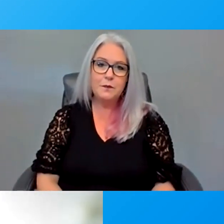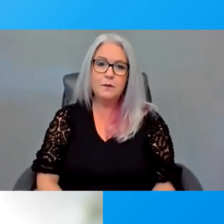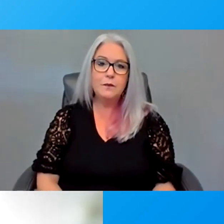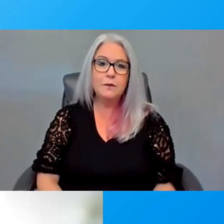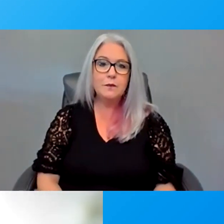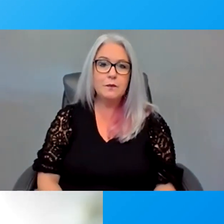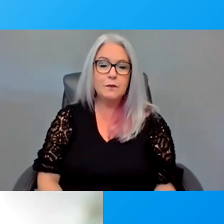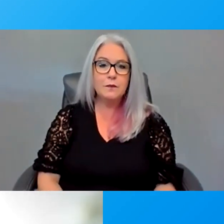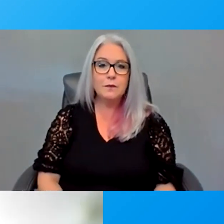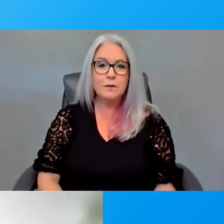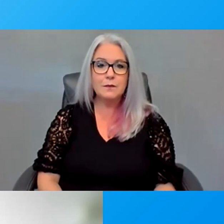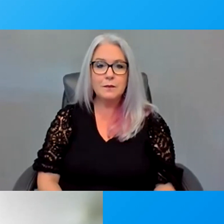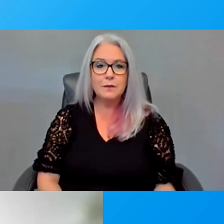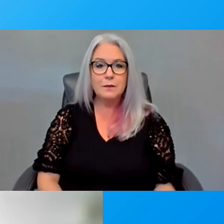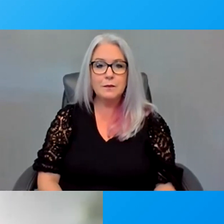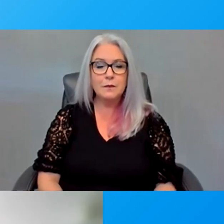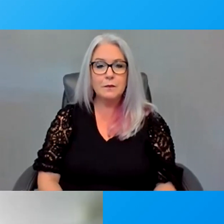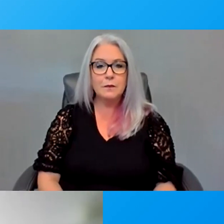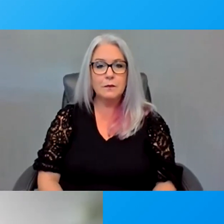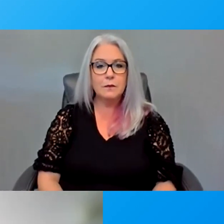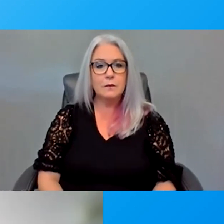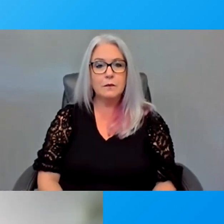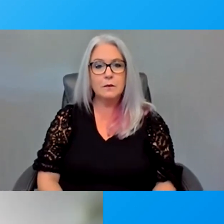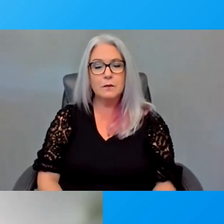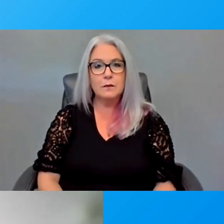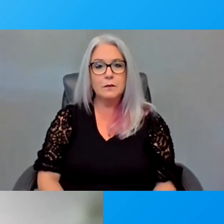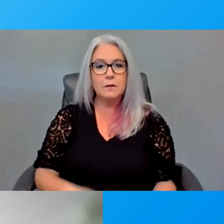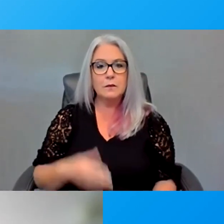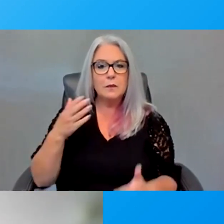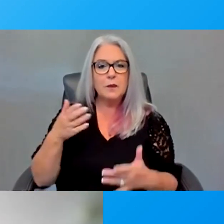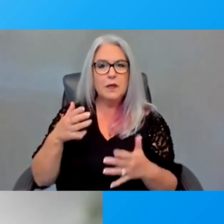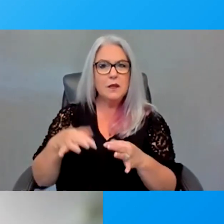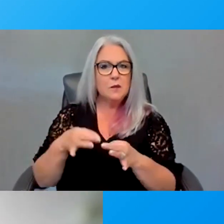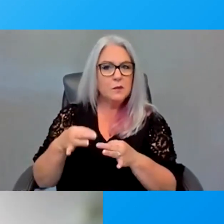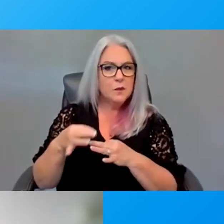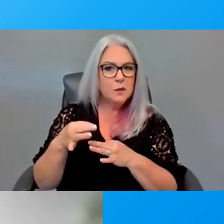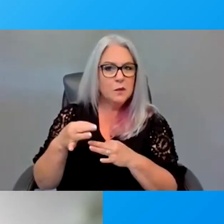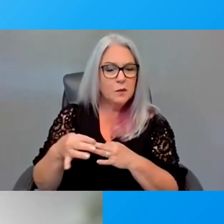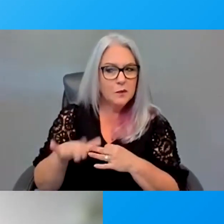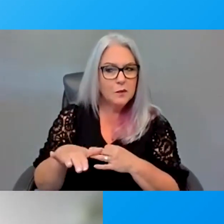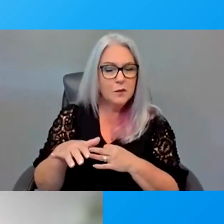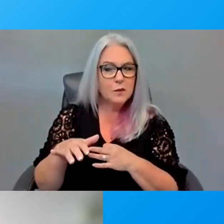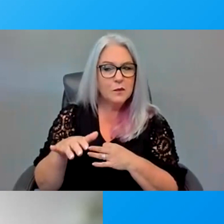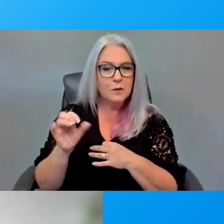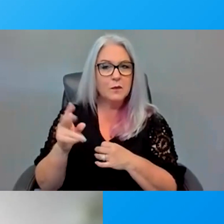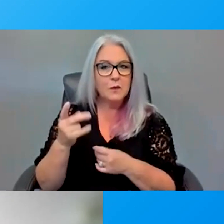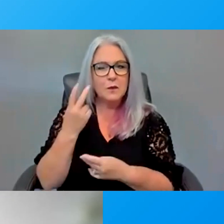Sorry, it hasn't arrived yet. There seems to be a lag. That's okay.